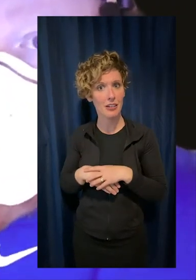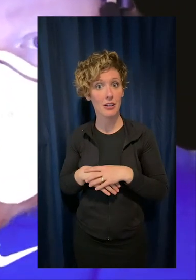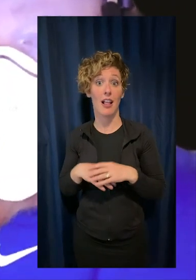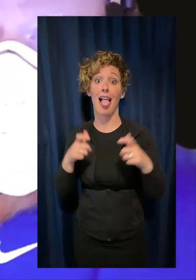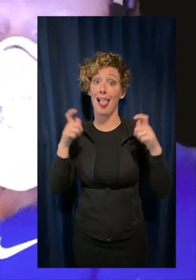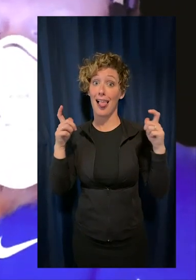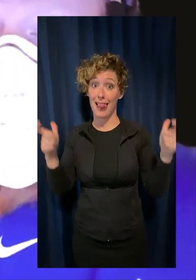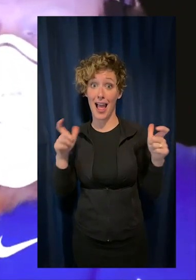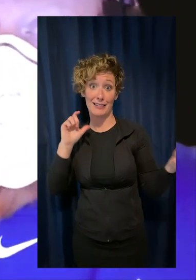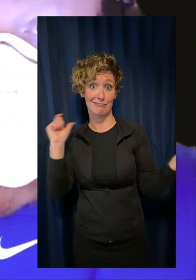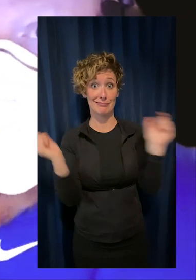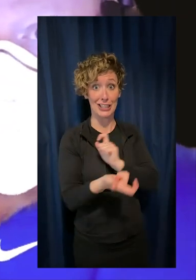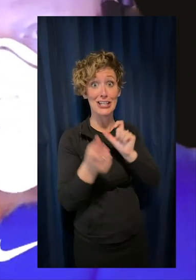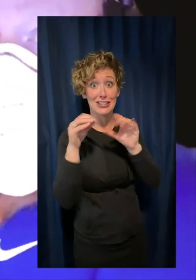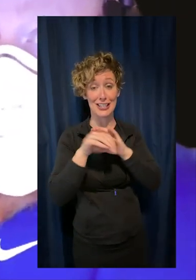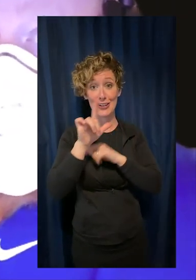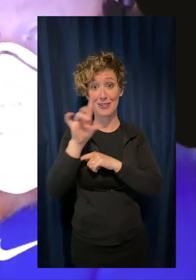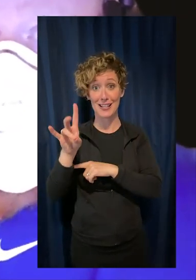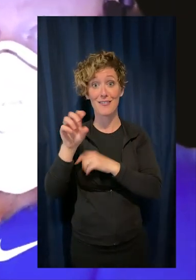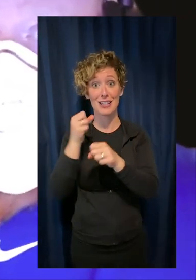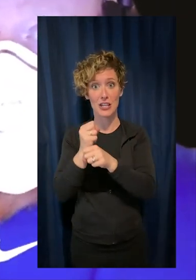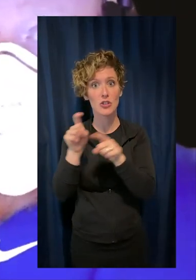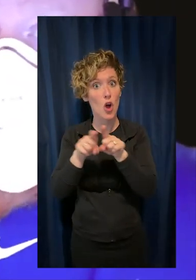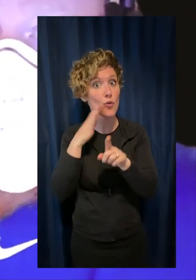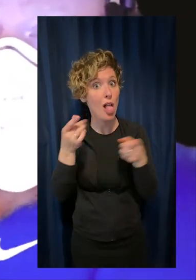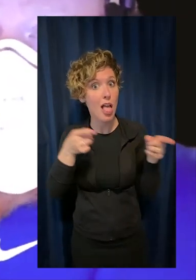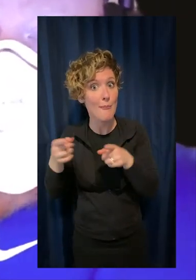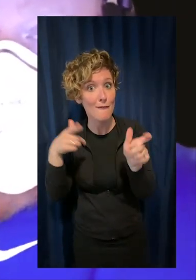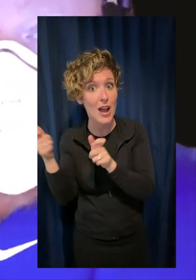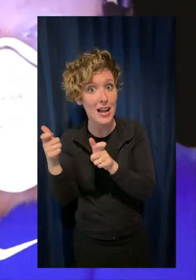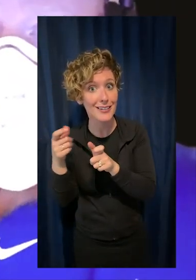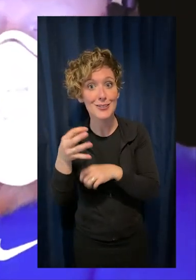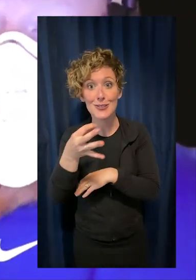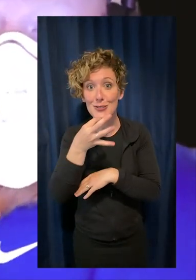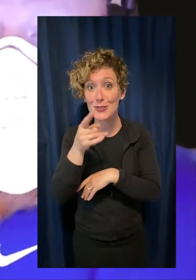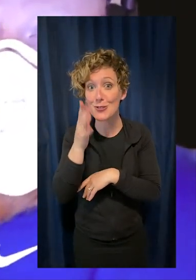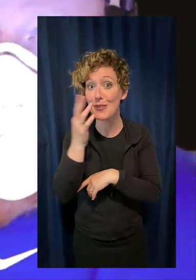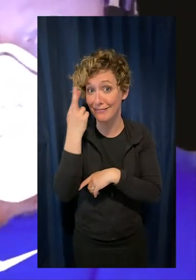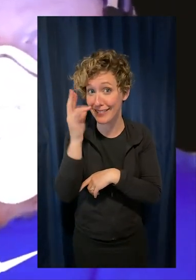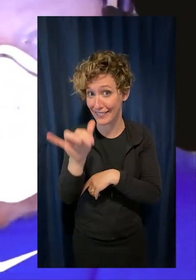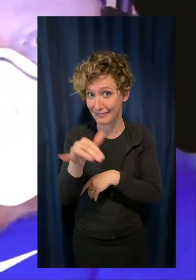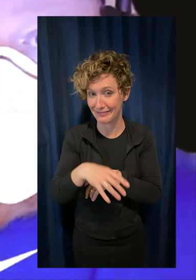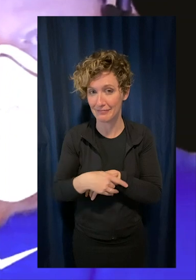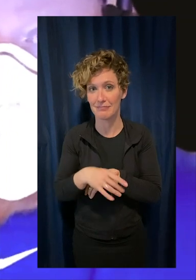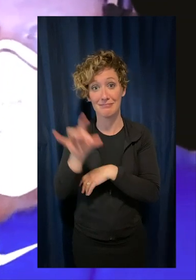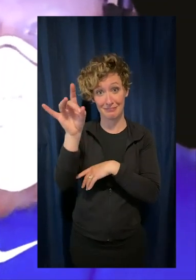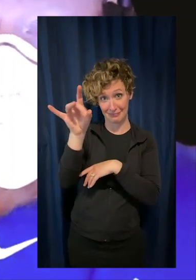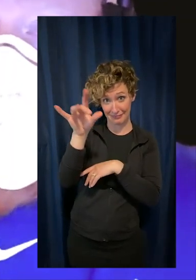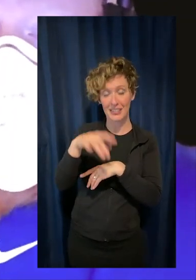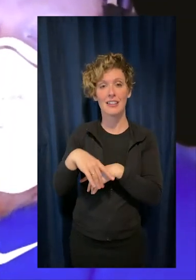27 years, and it goes by fast, as you will soon find out. So here's some advice. Find your positive